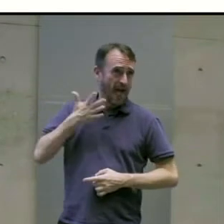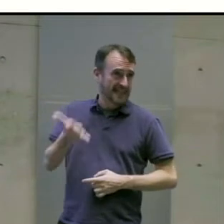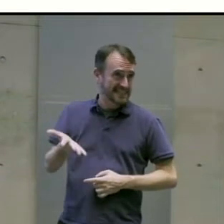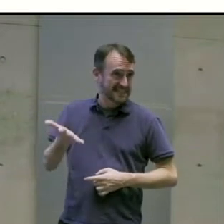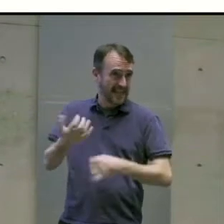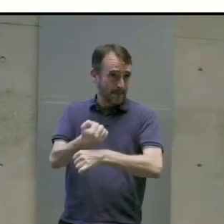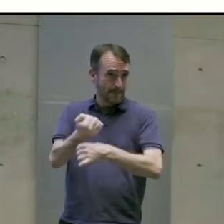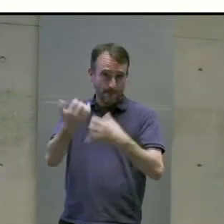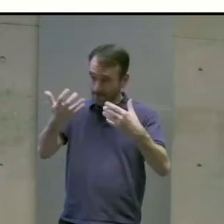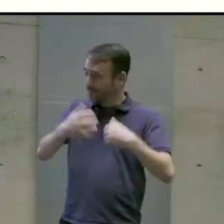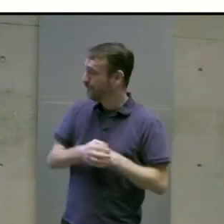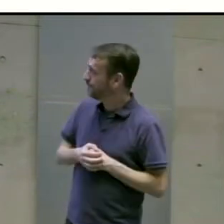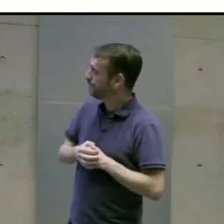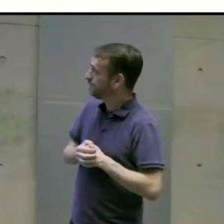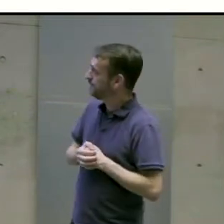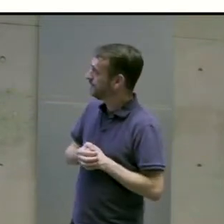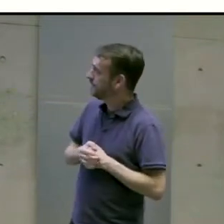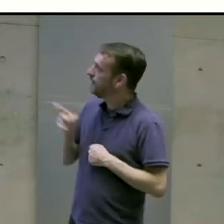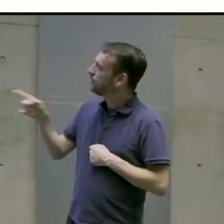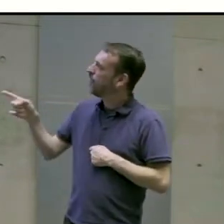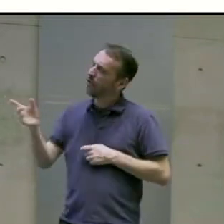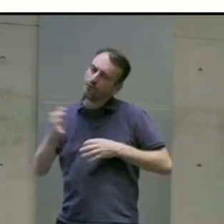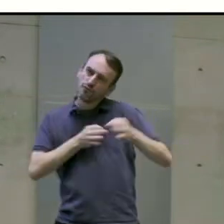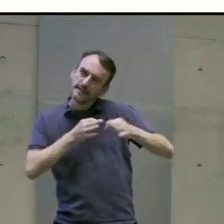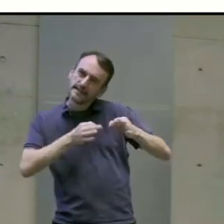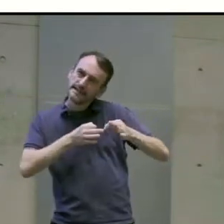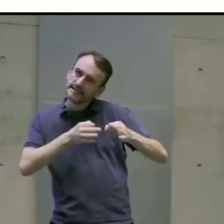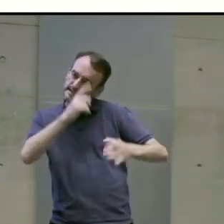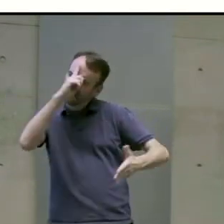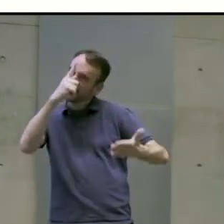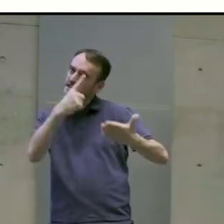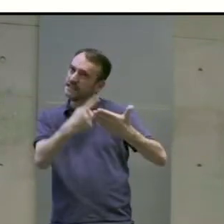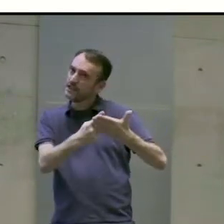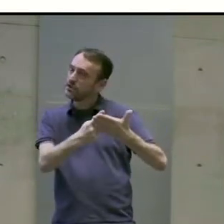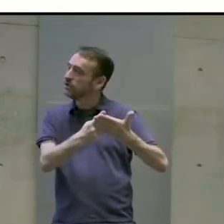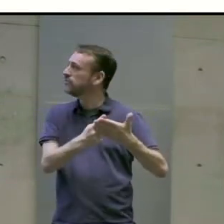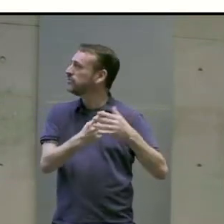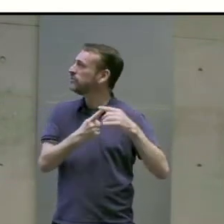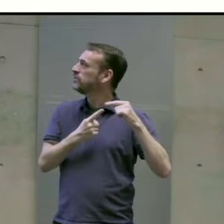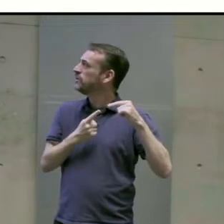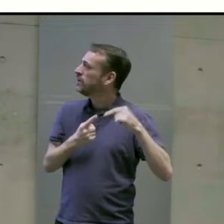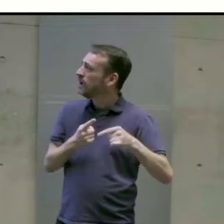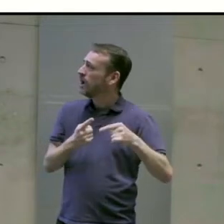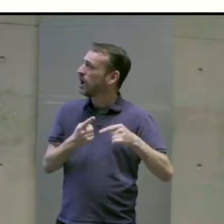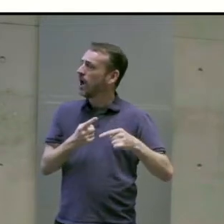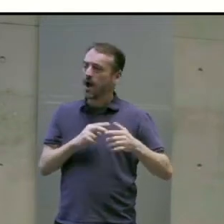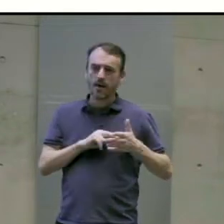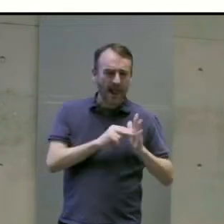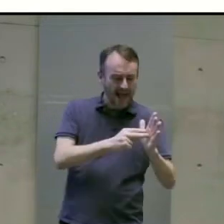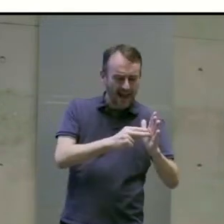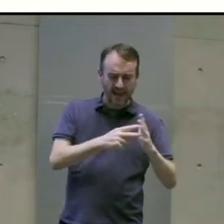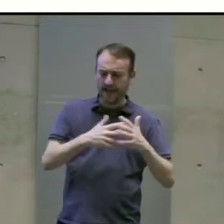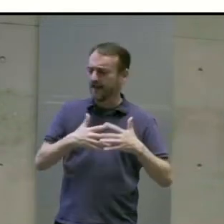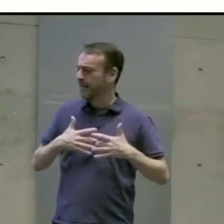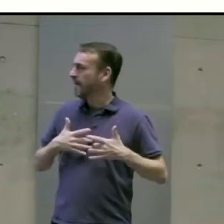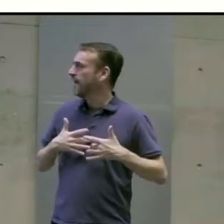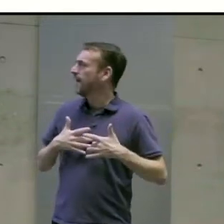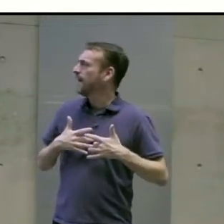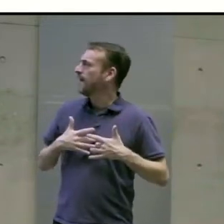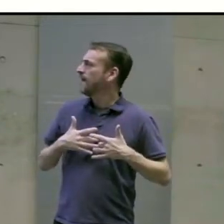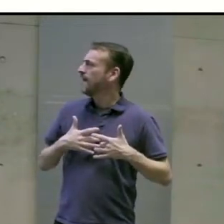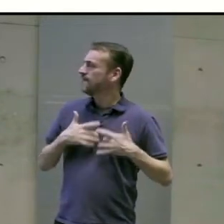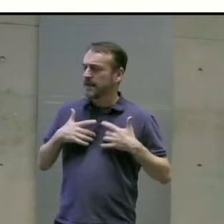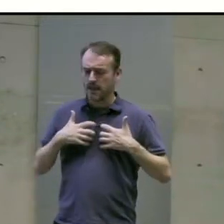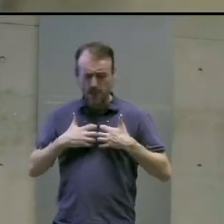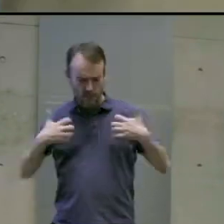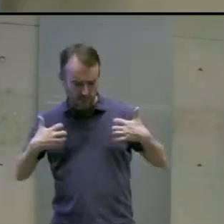So the strategic decision between two negatives makes you feel torn. And a crisis is just awful, bad,